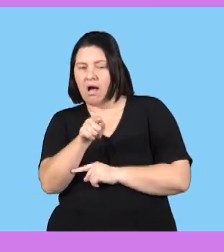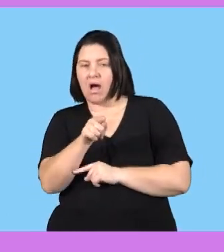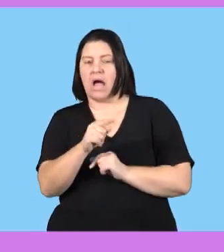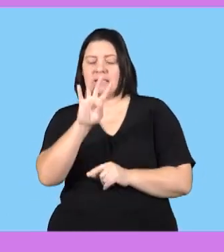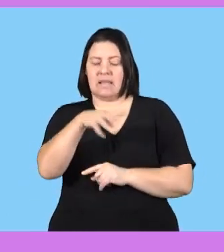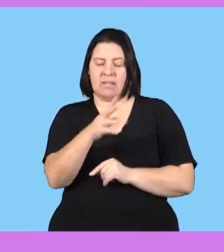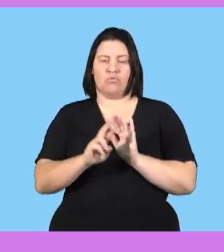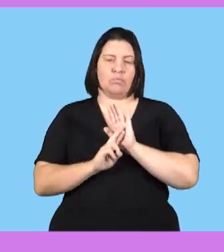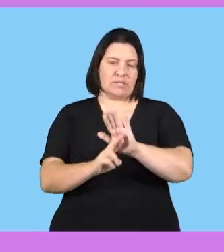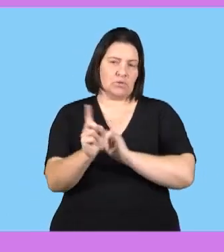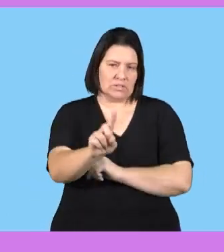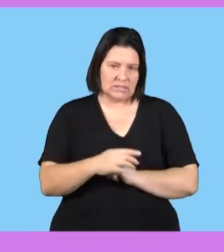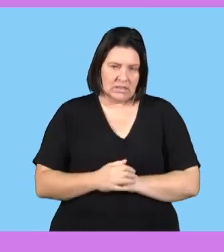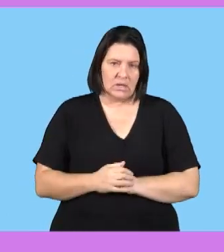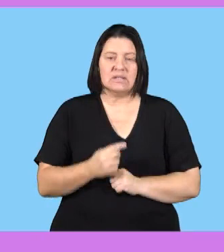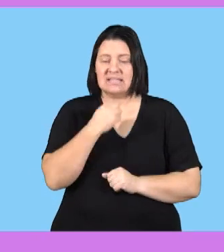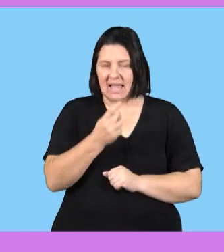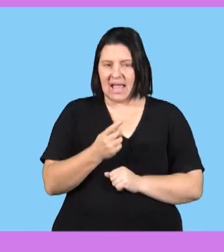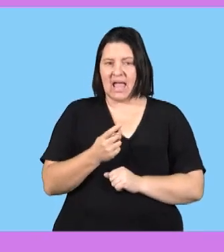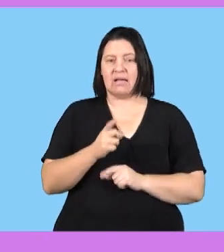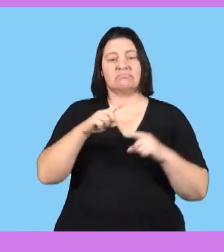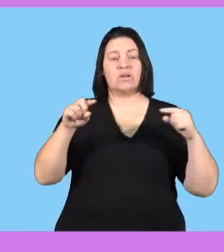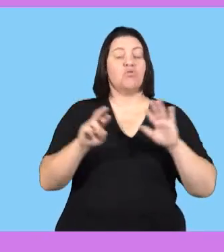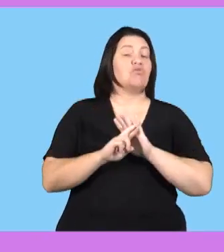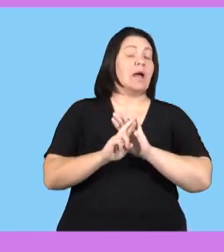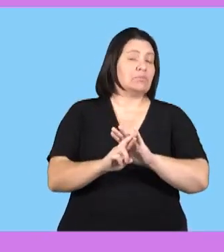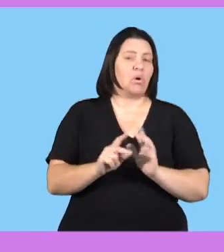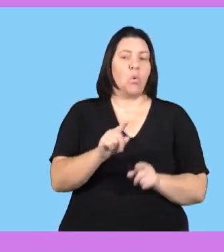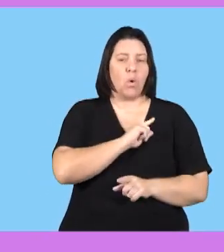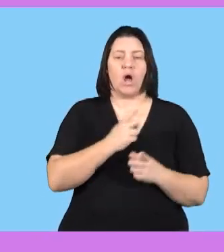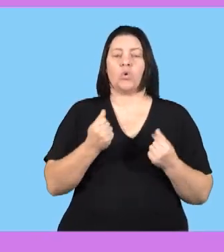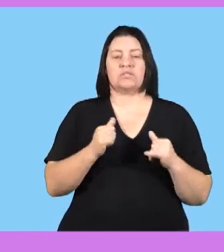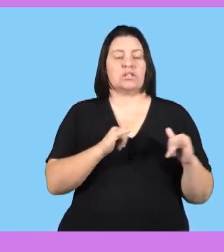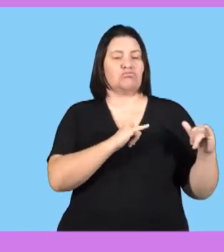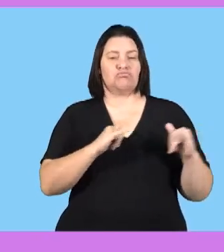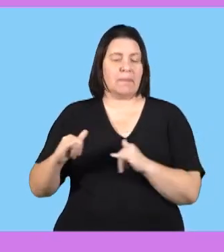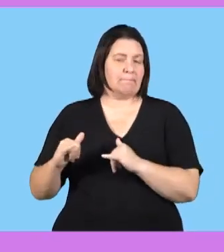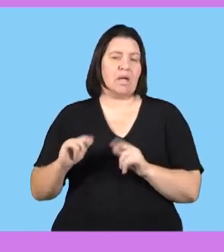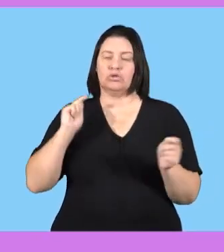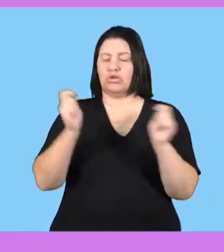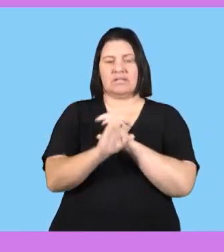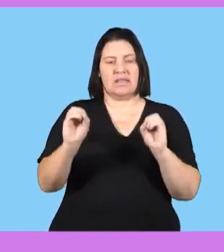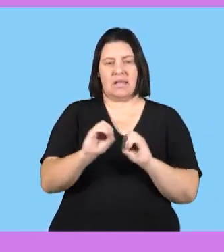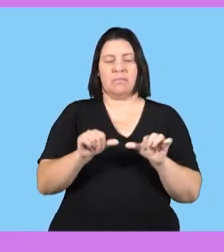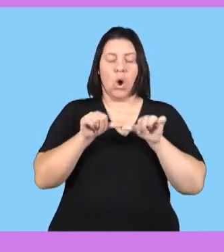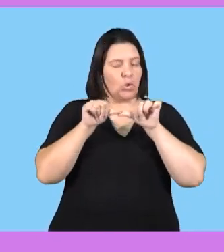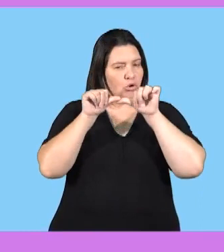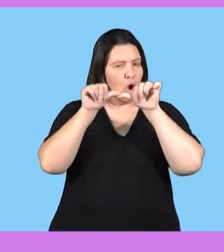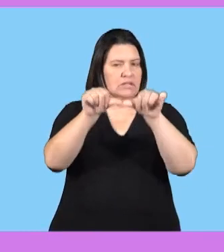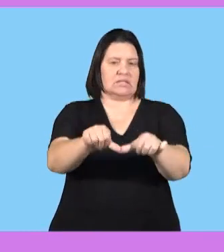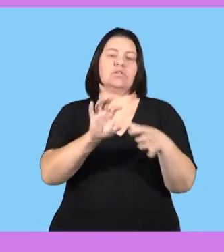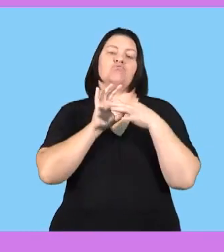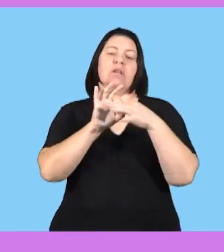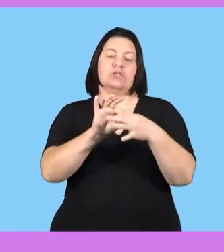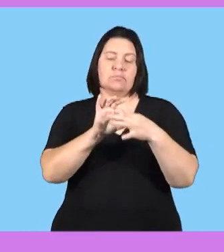the table. We set the type of relationship because the cost is not changing. It's a constant